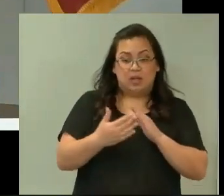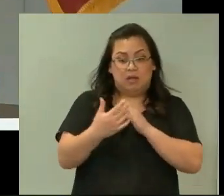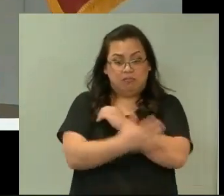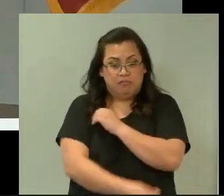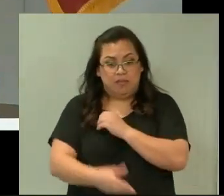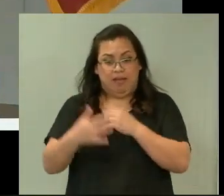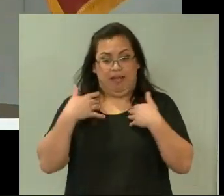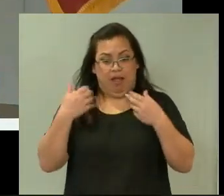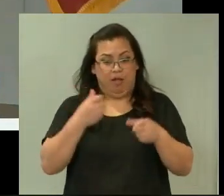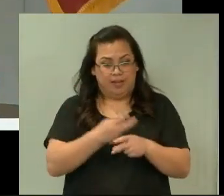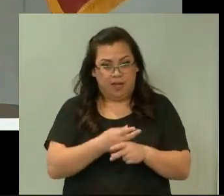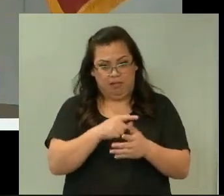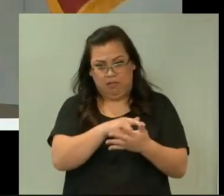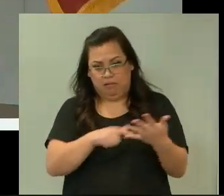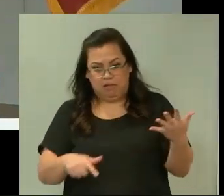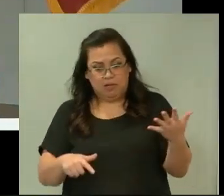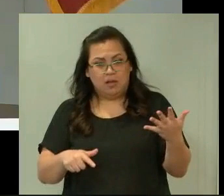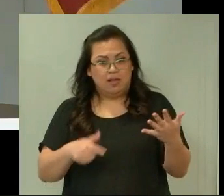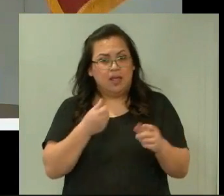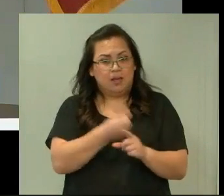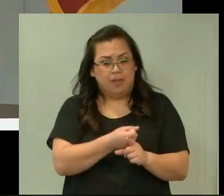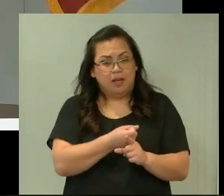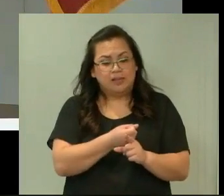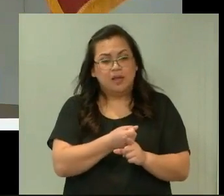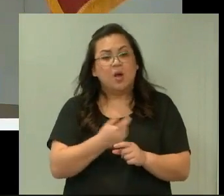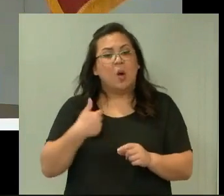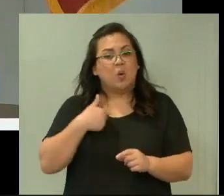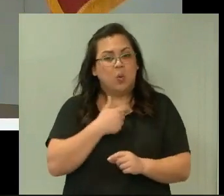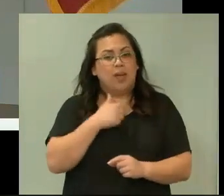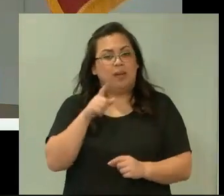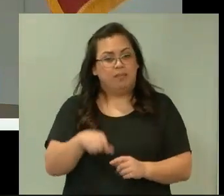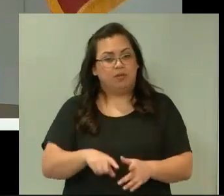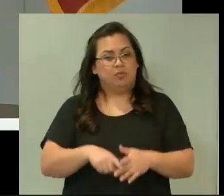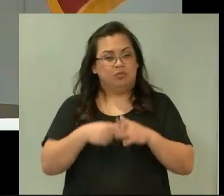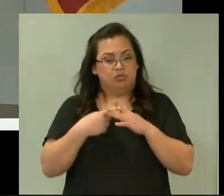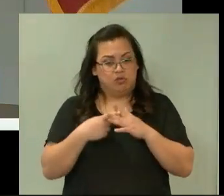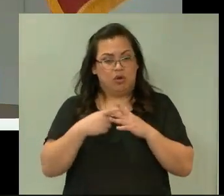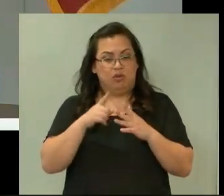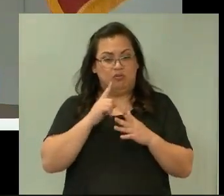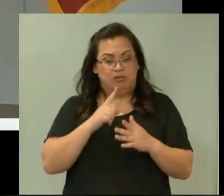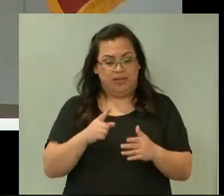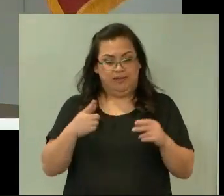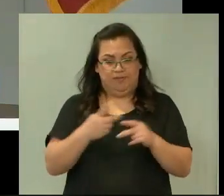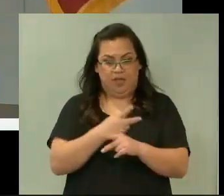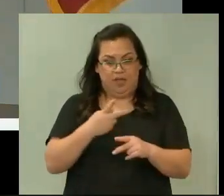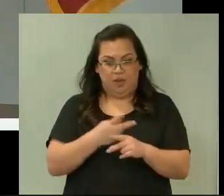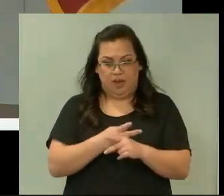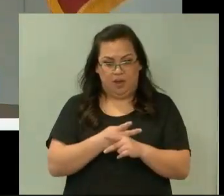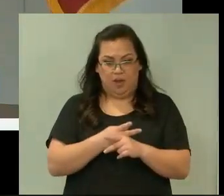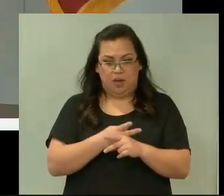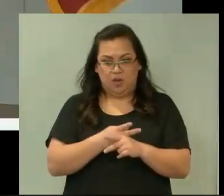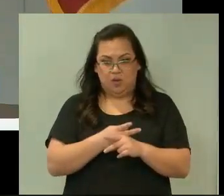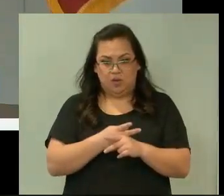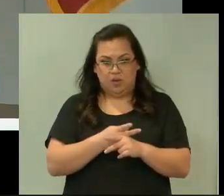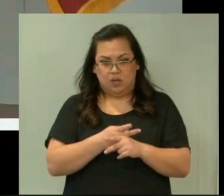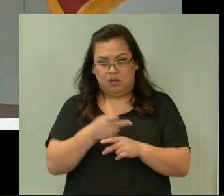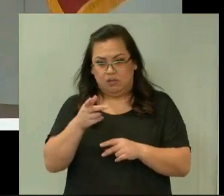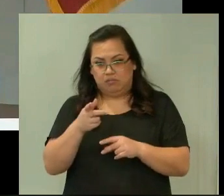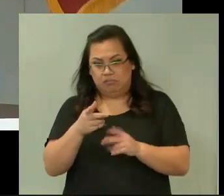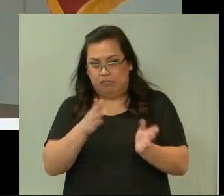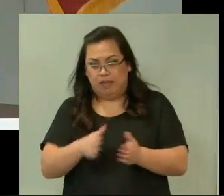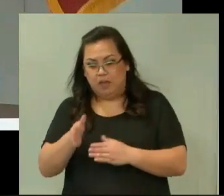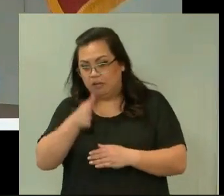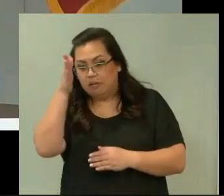healthcare. And hence that we need to start moving in the direction that we have over the last several weeks